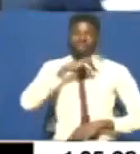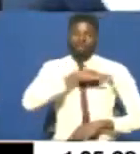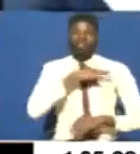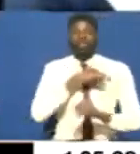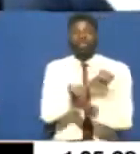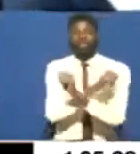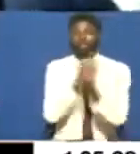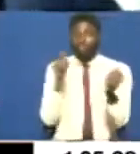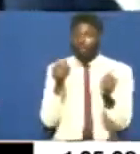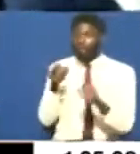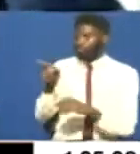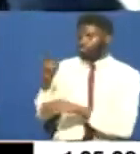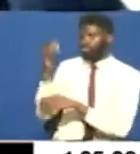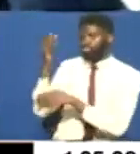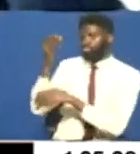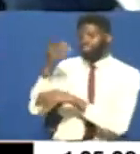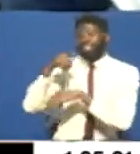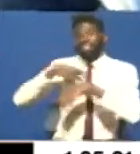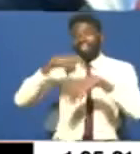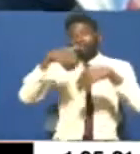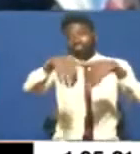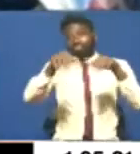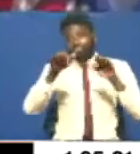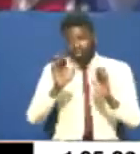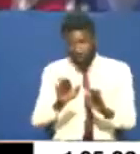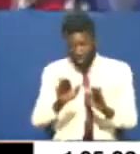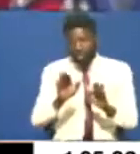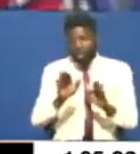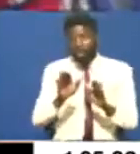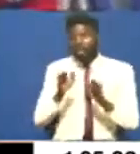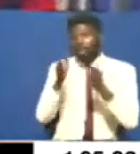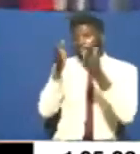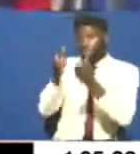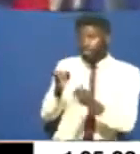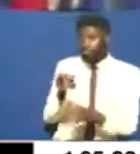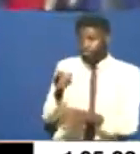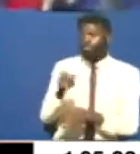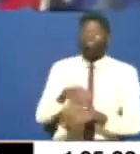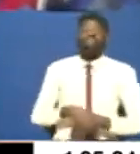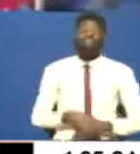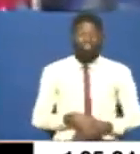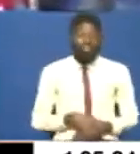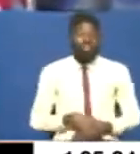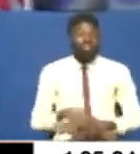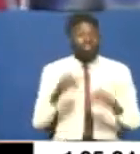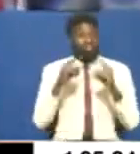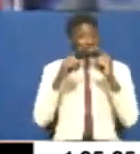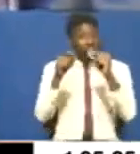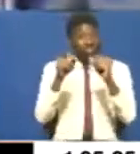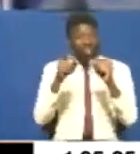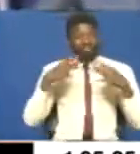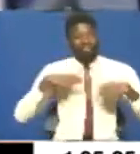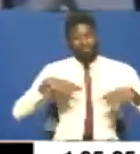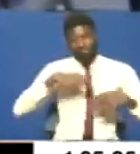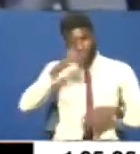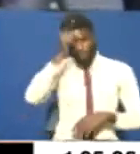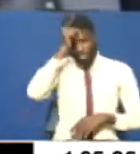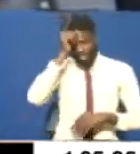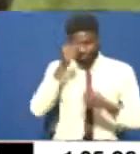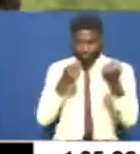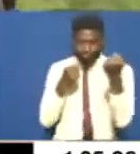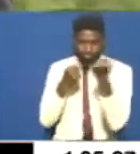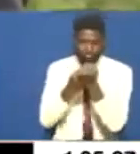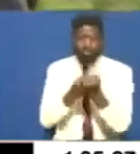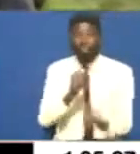addressing mourners at his village during the burial. He urged the villagers to support each other, especially